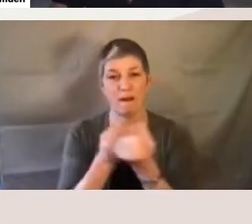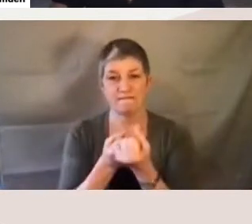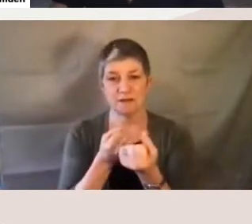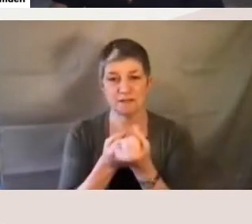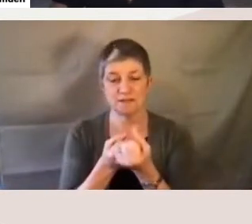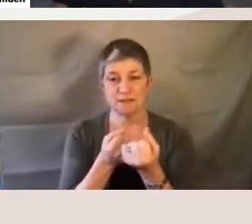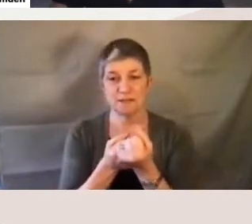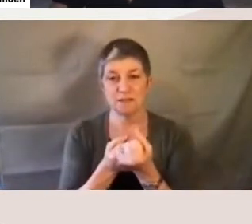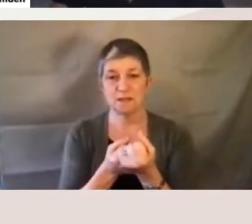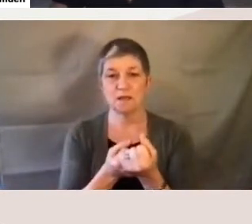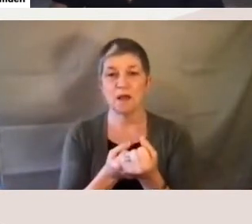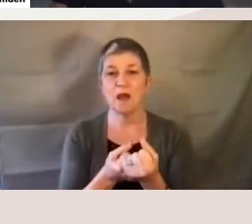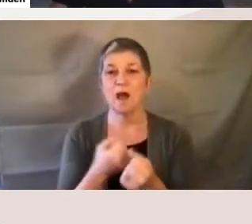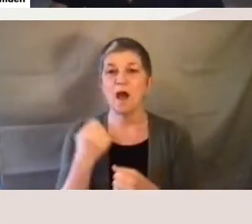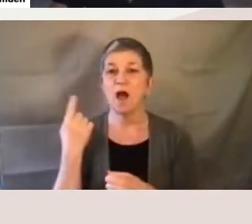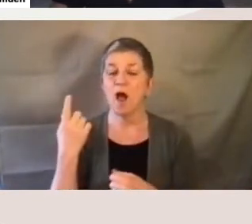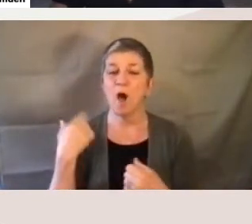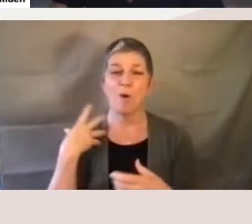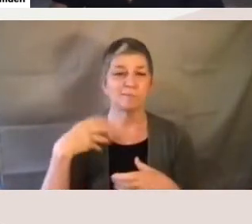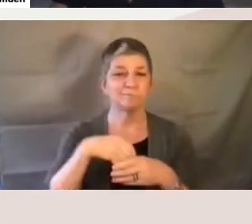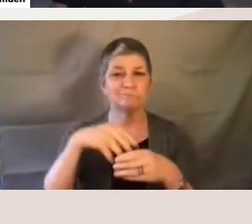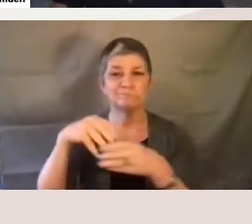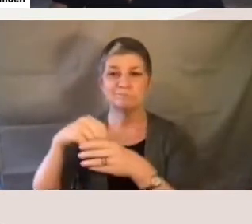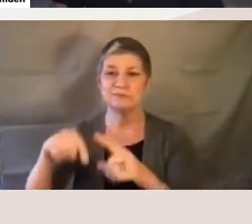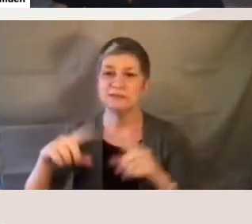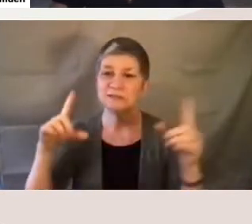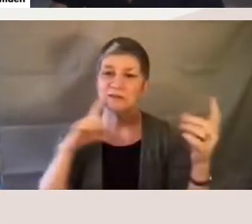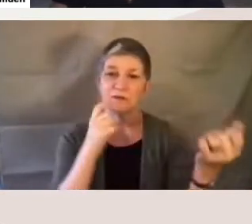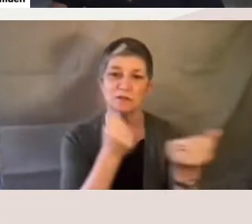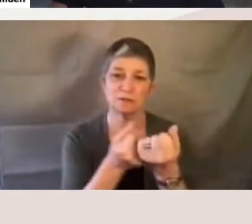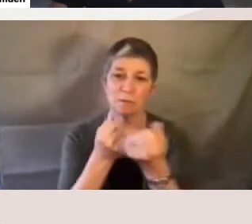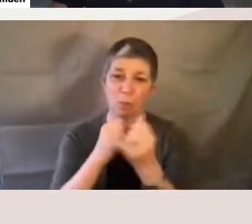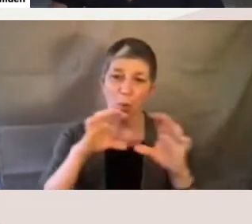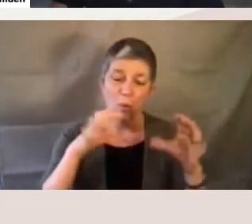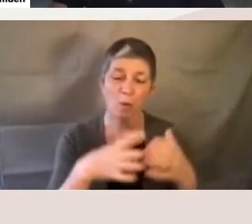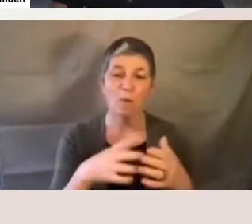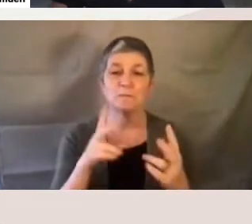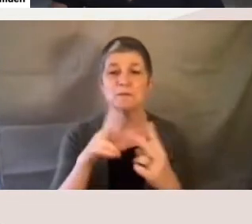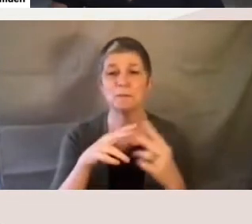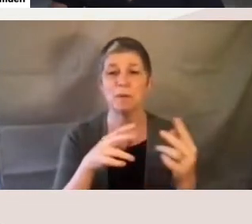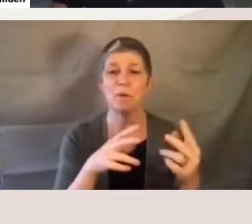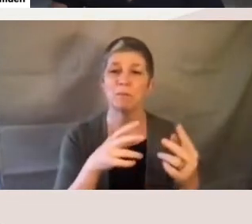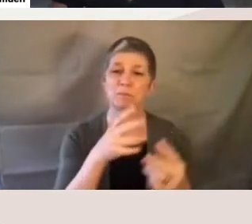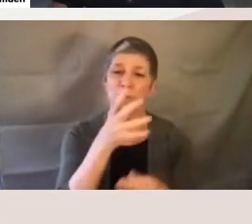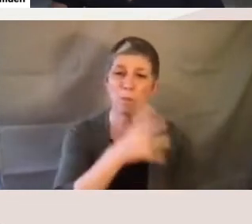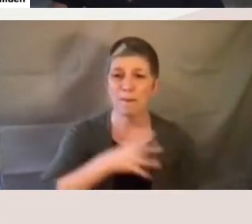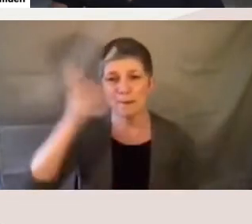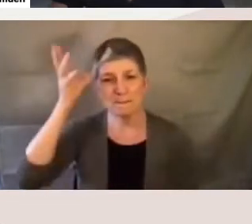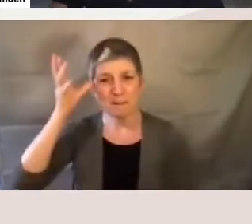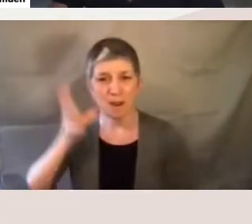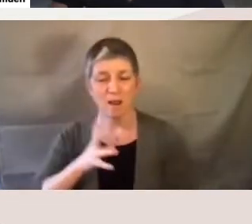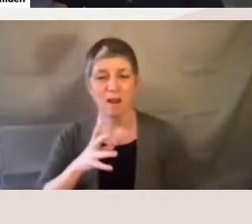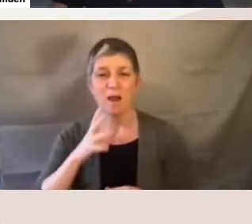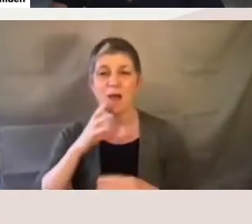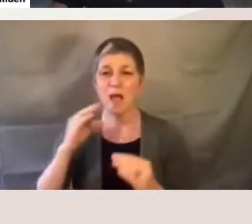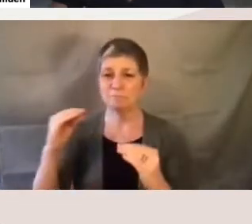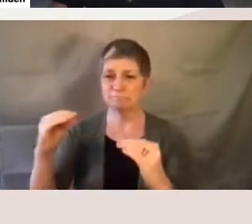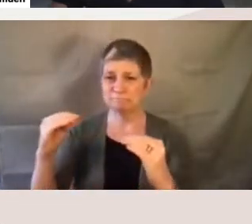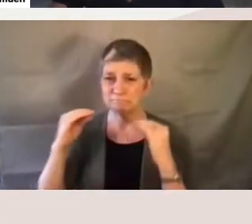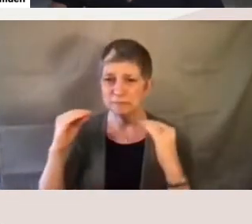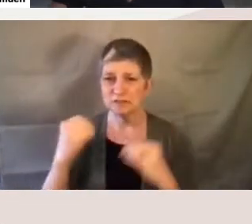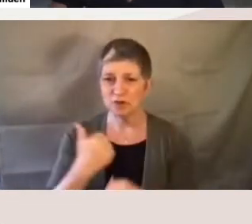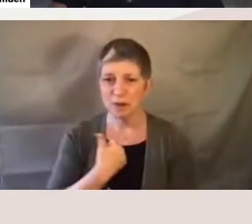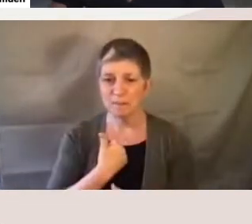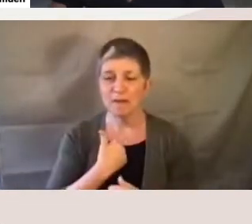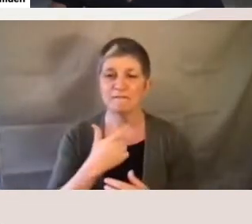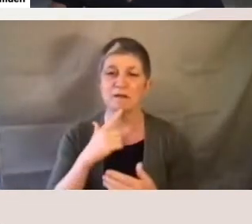I've always in different support groups, trying to support other women and men as well, and just trying to educate myself and help